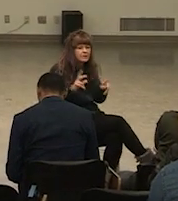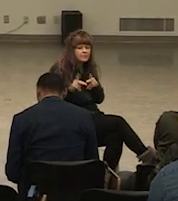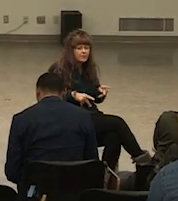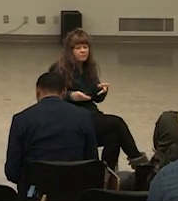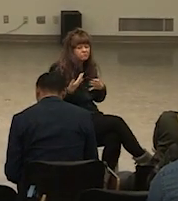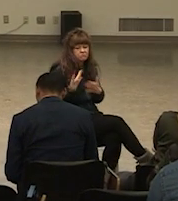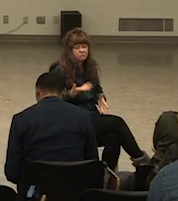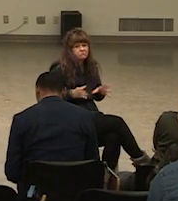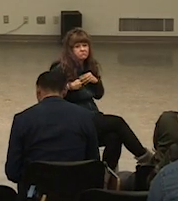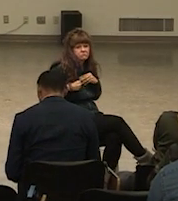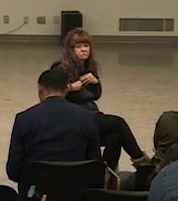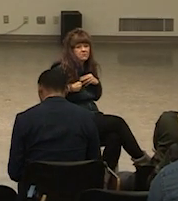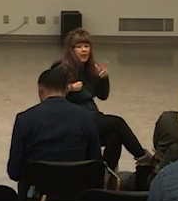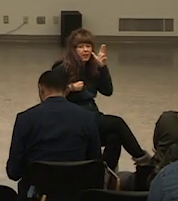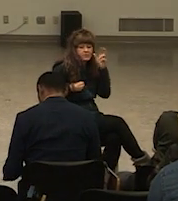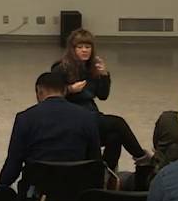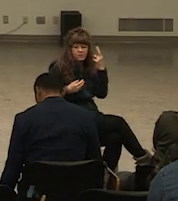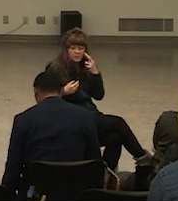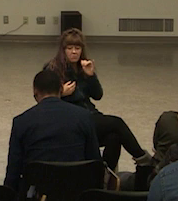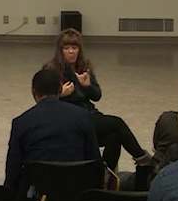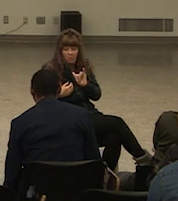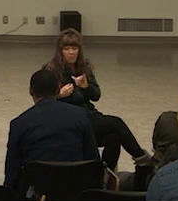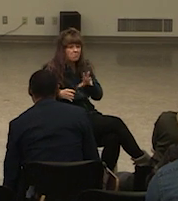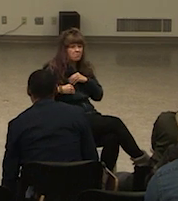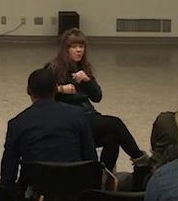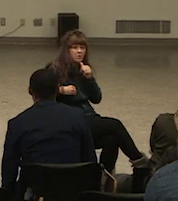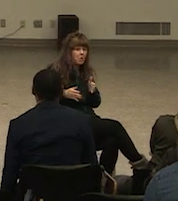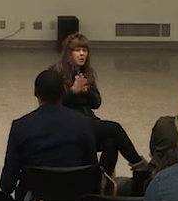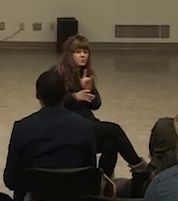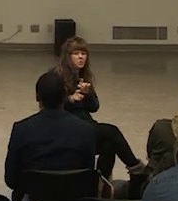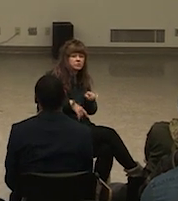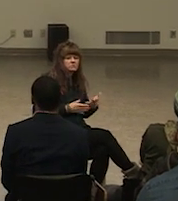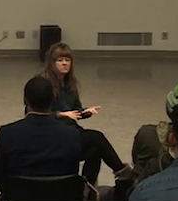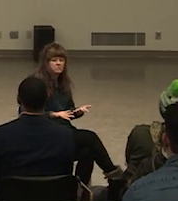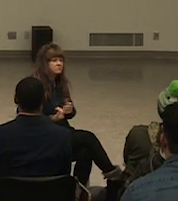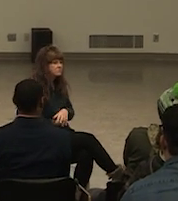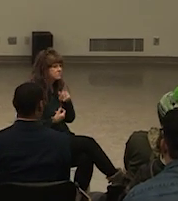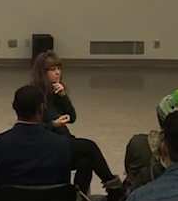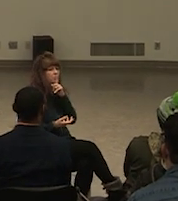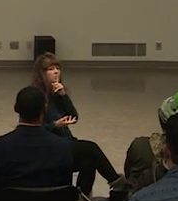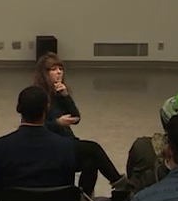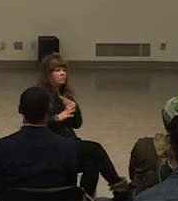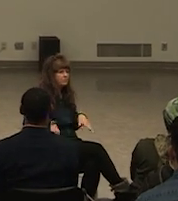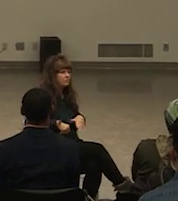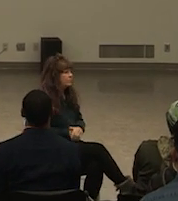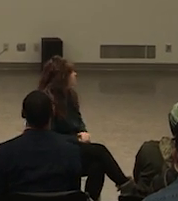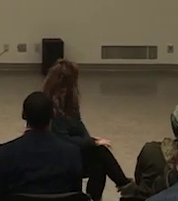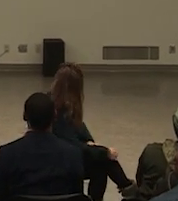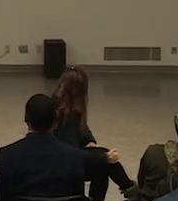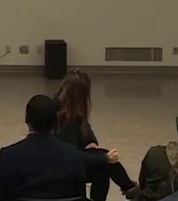And while these are like three big pillars, the work of Jones and Okun on white supremacy culture, I think, give us some